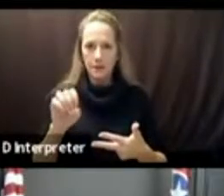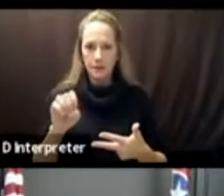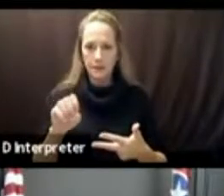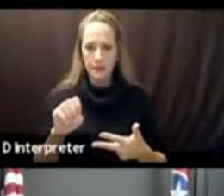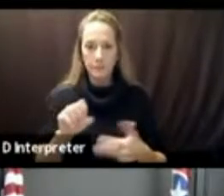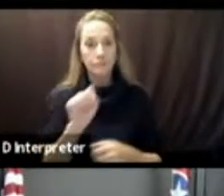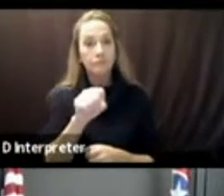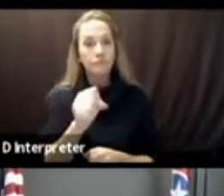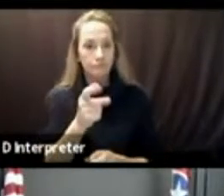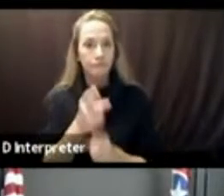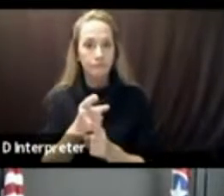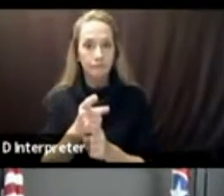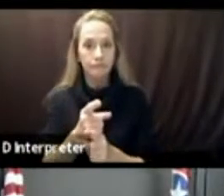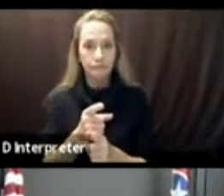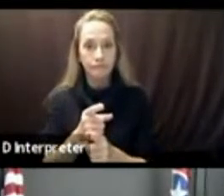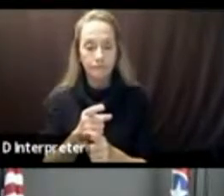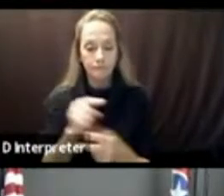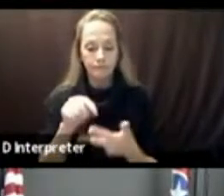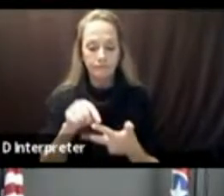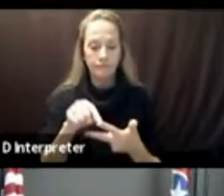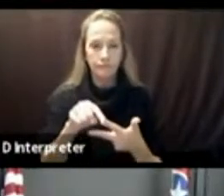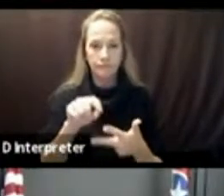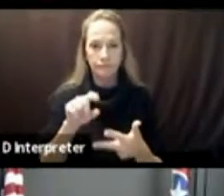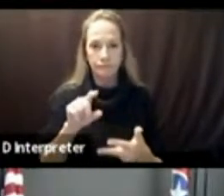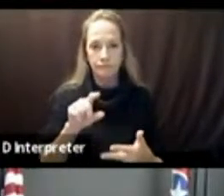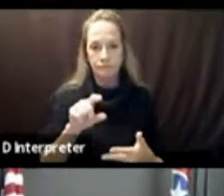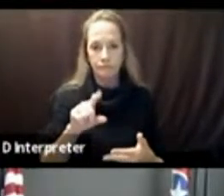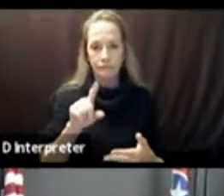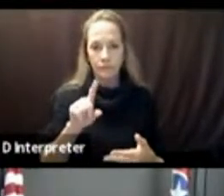Correct. This expires on